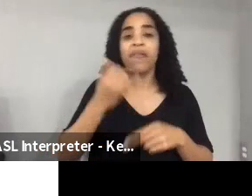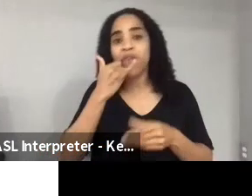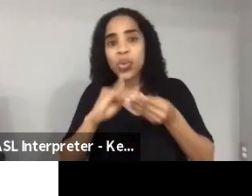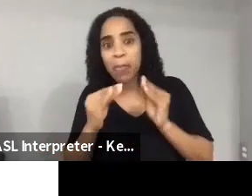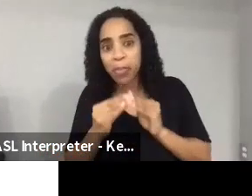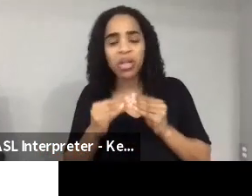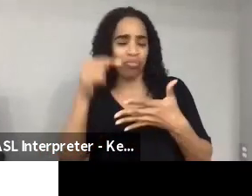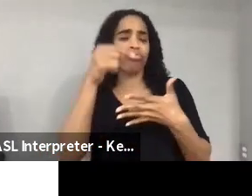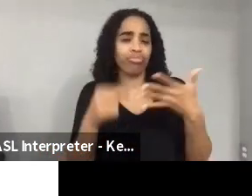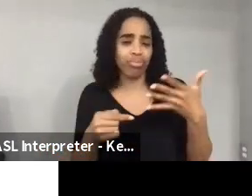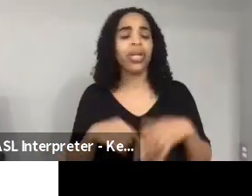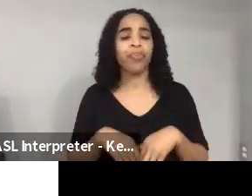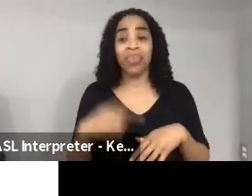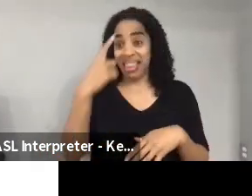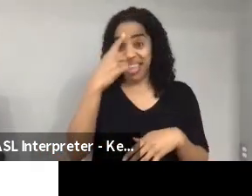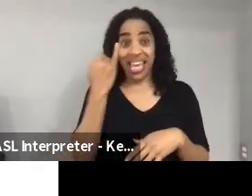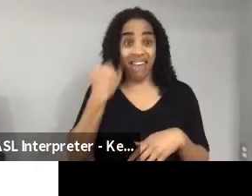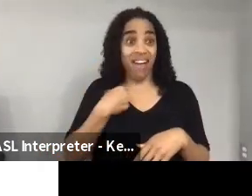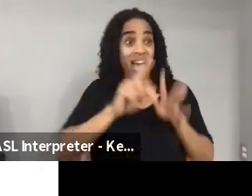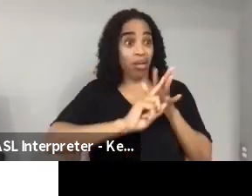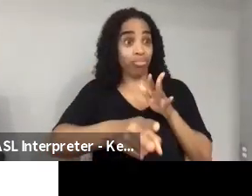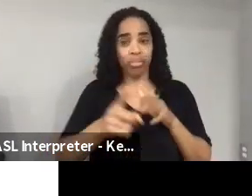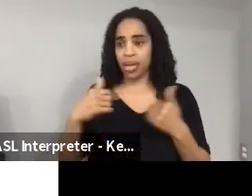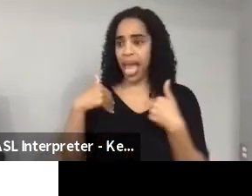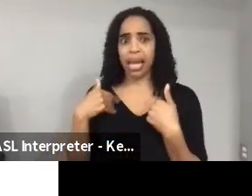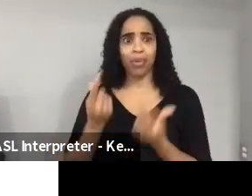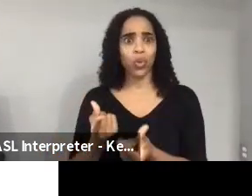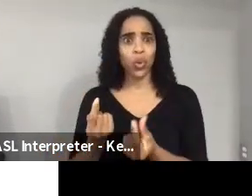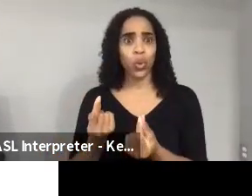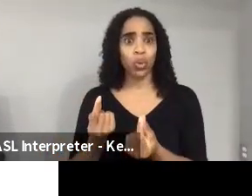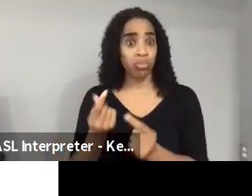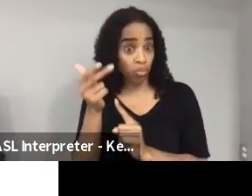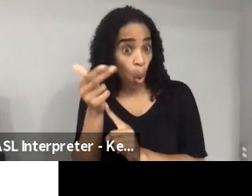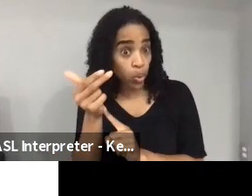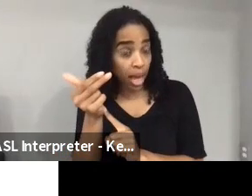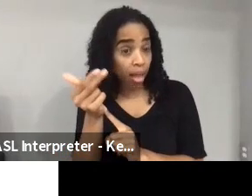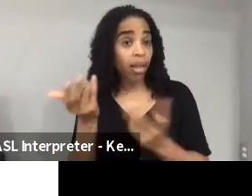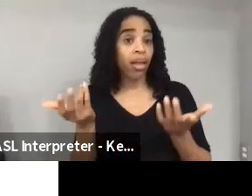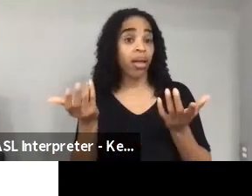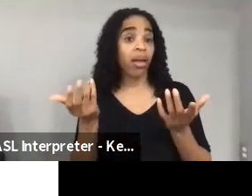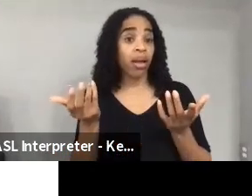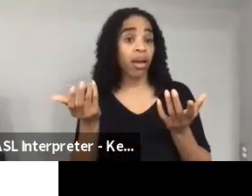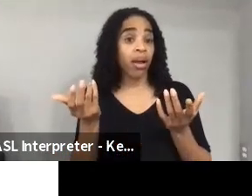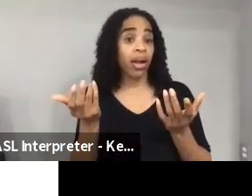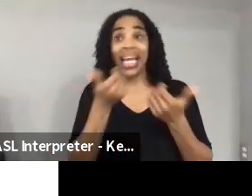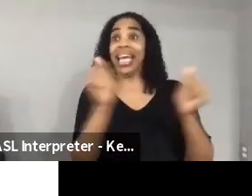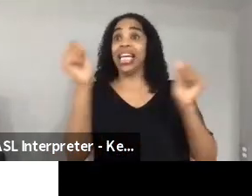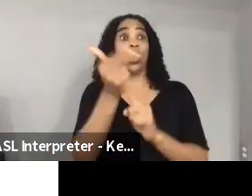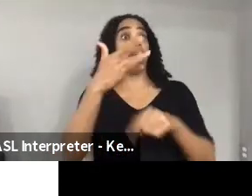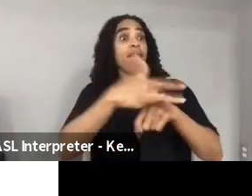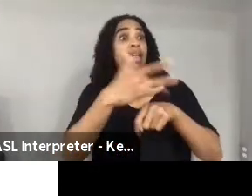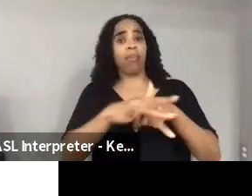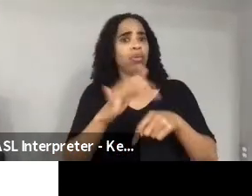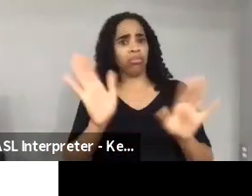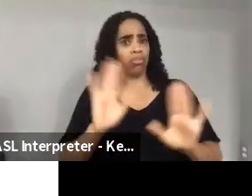an evacuation plan for your pet, and think about a hotel. You know, you don't want to just plan on going to any hotel. You need to call